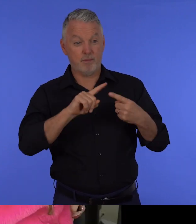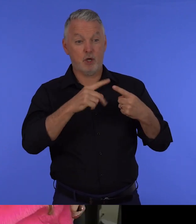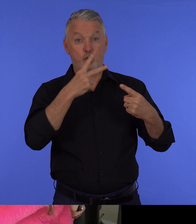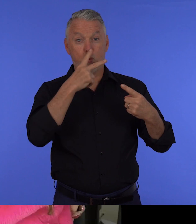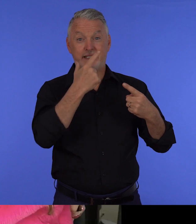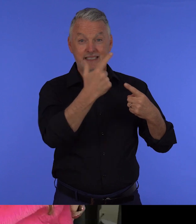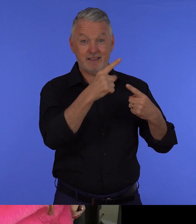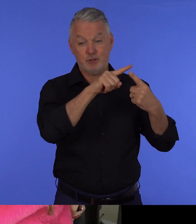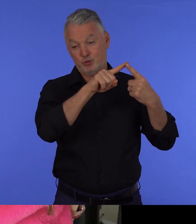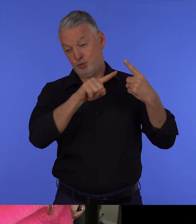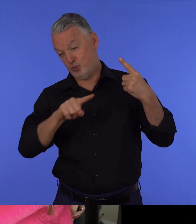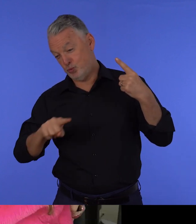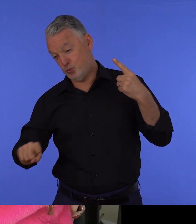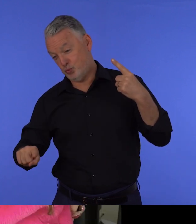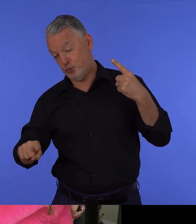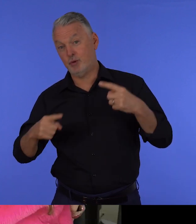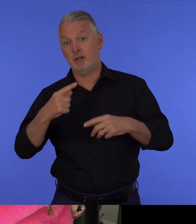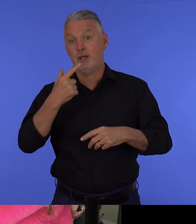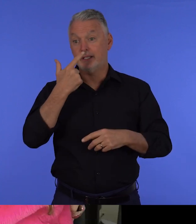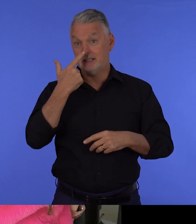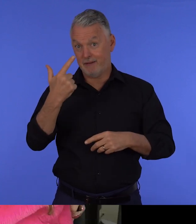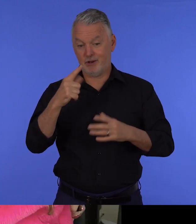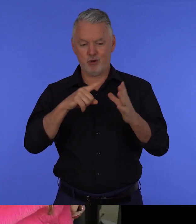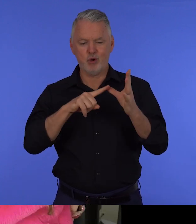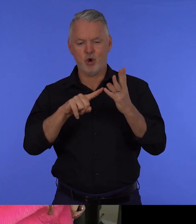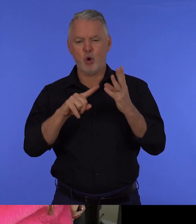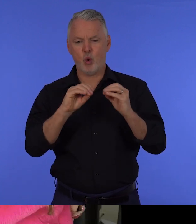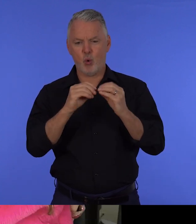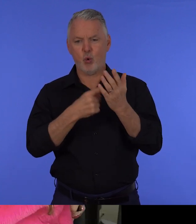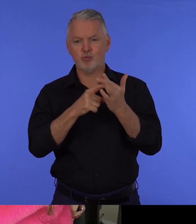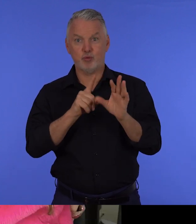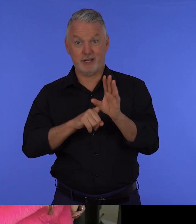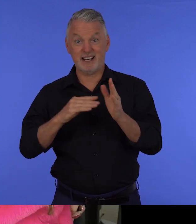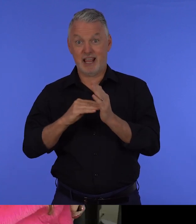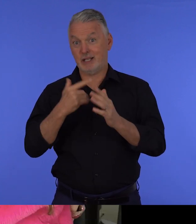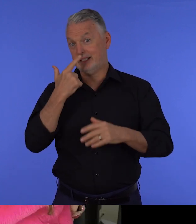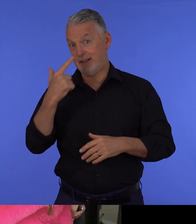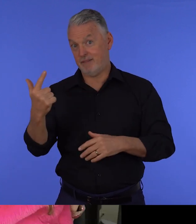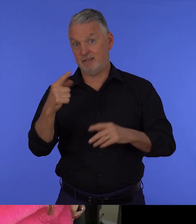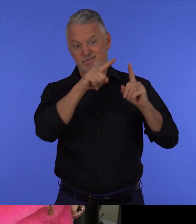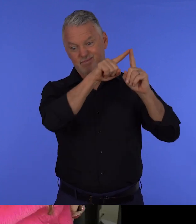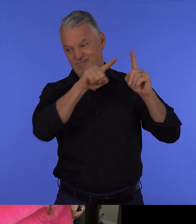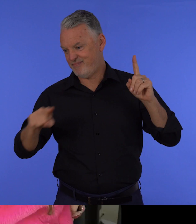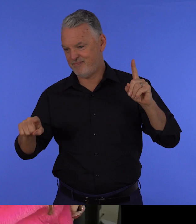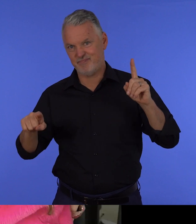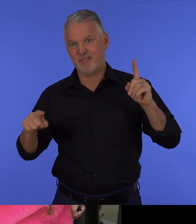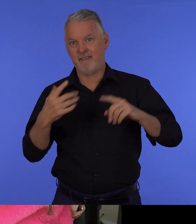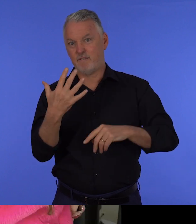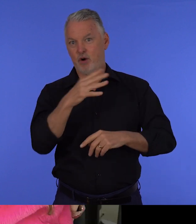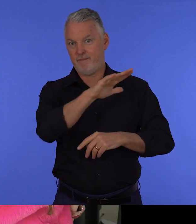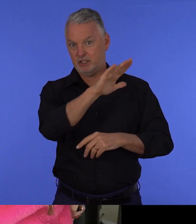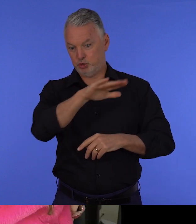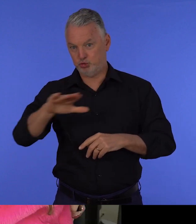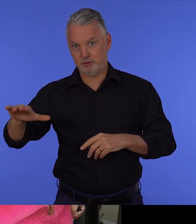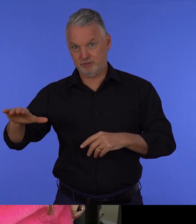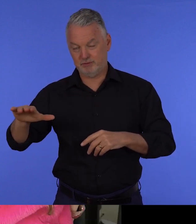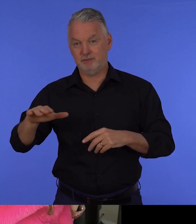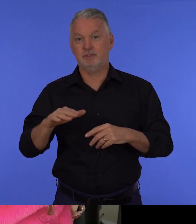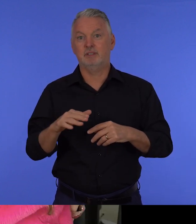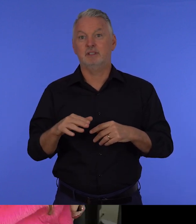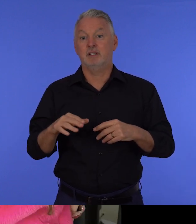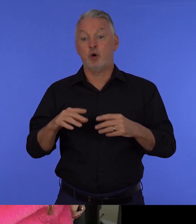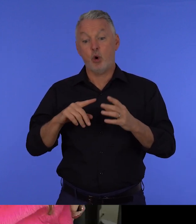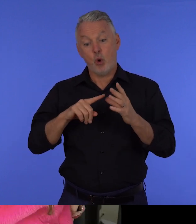have 5 children between us. They range in age from 27 down to Aubrey, who is now 7.